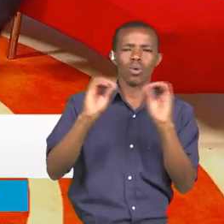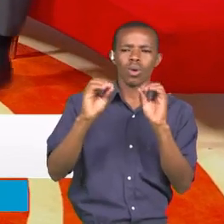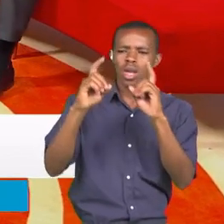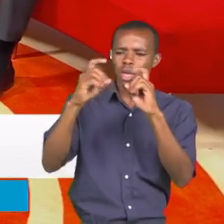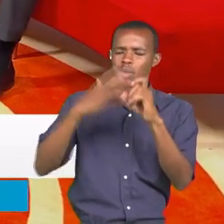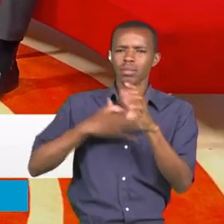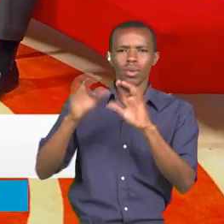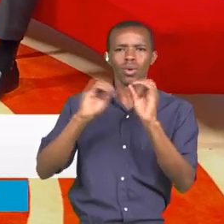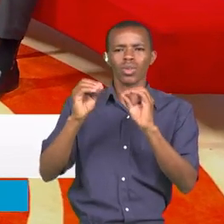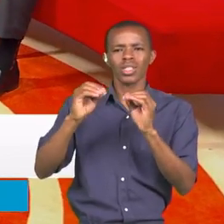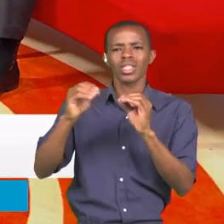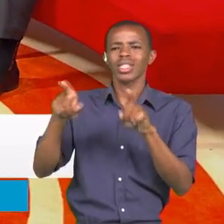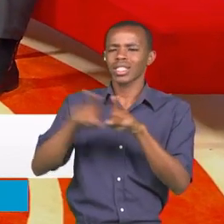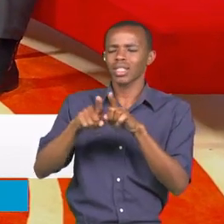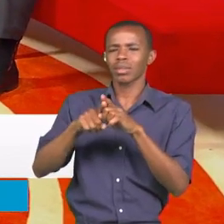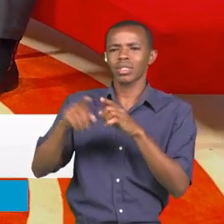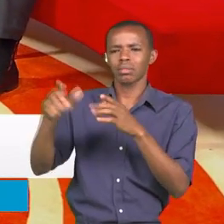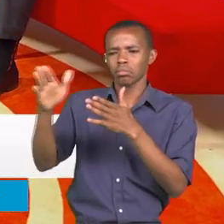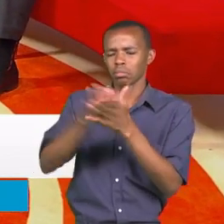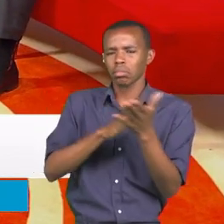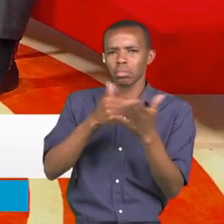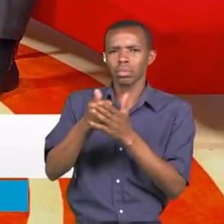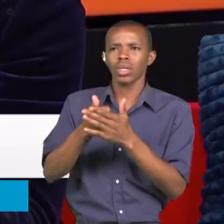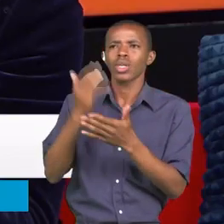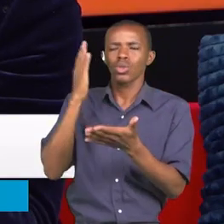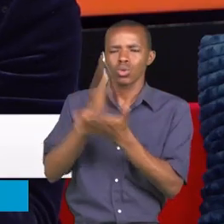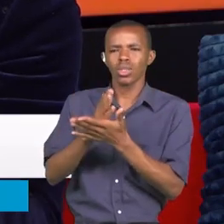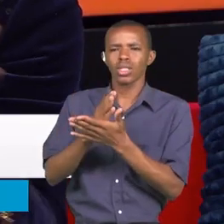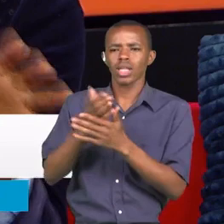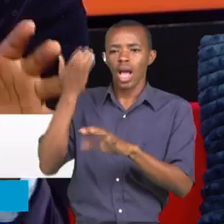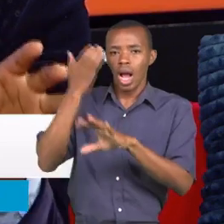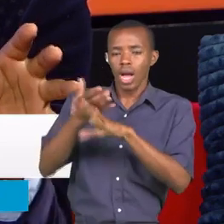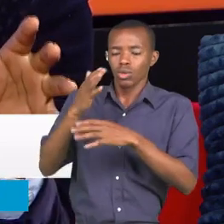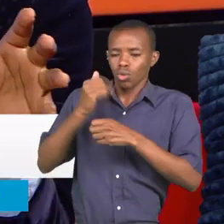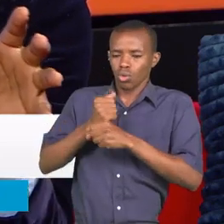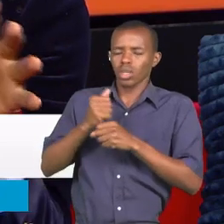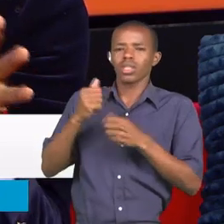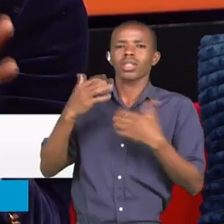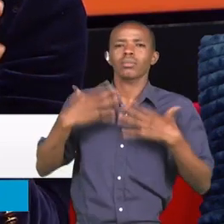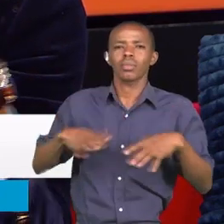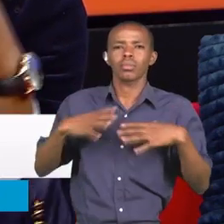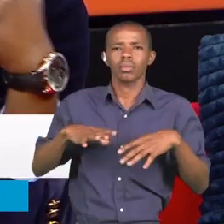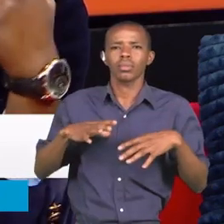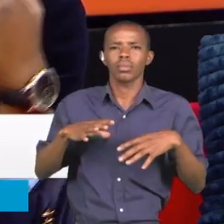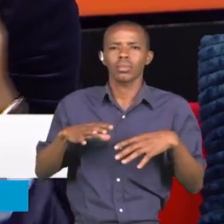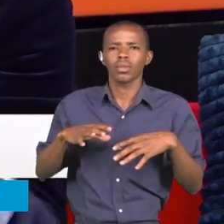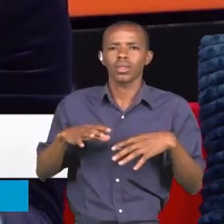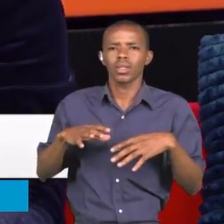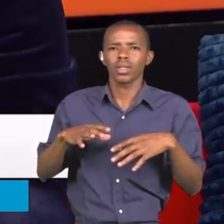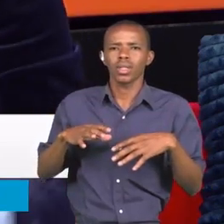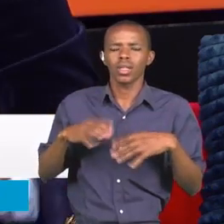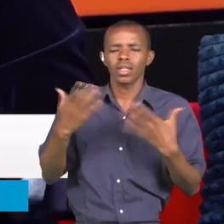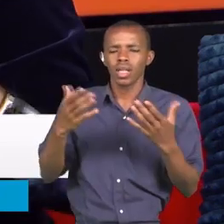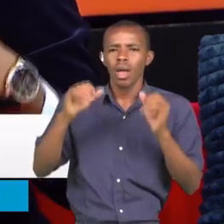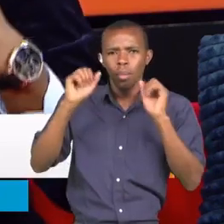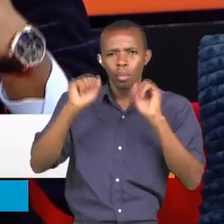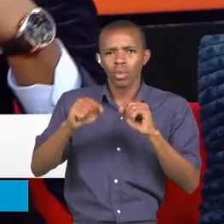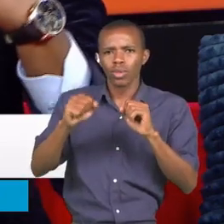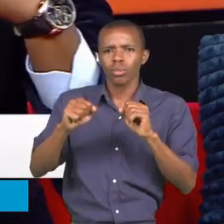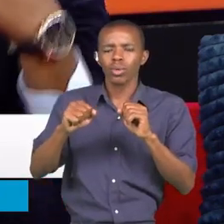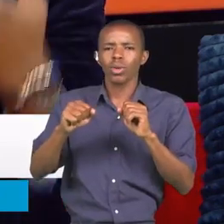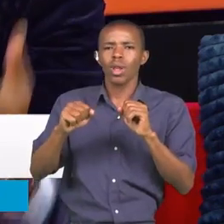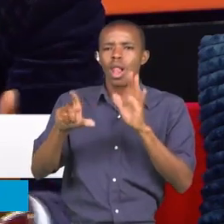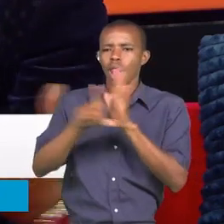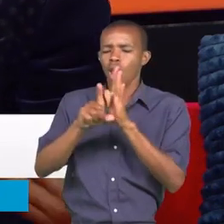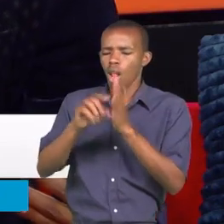It's kind of damaging also. Yes. Now, it's so hard to trust these people who are doing this. Yes. Now, is there any law that can actually just